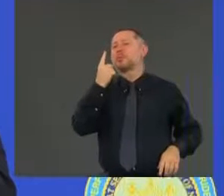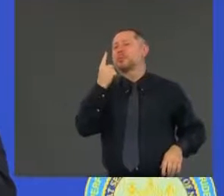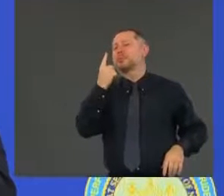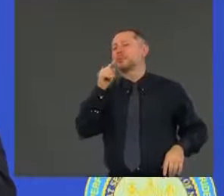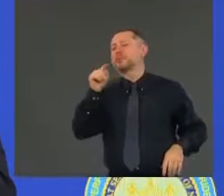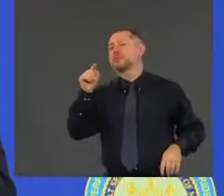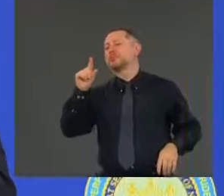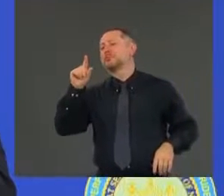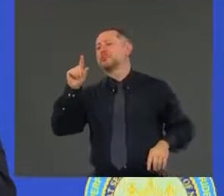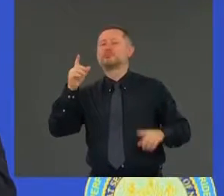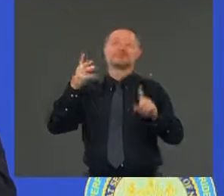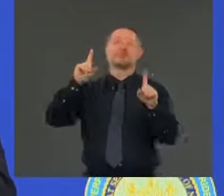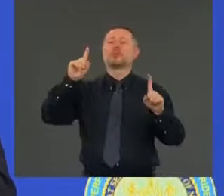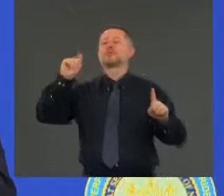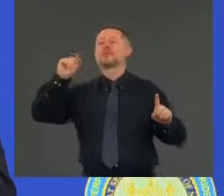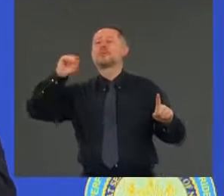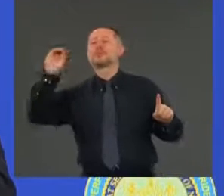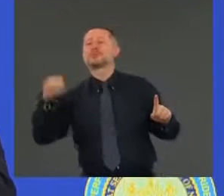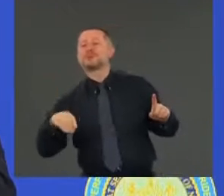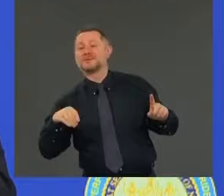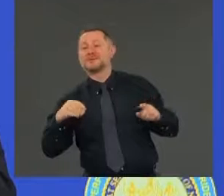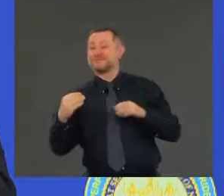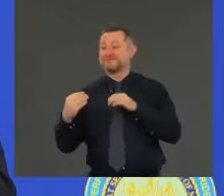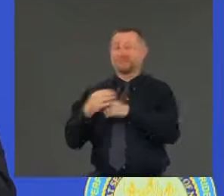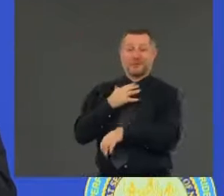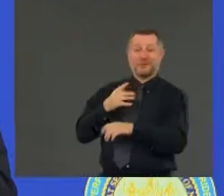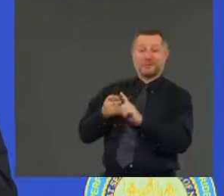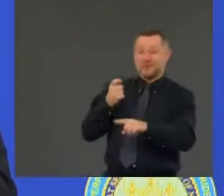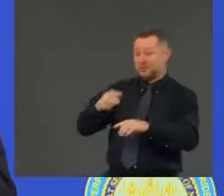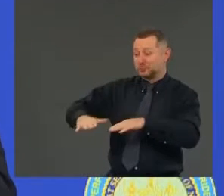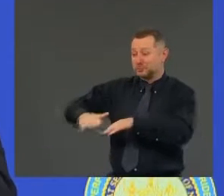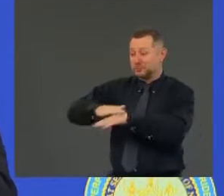surfaces, I'm still worried about those 20% of the people.